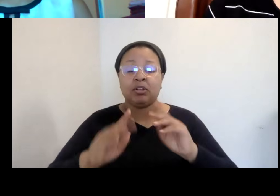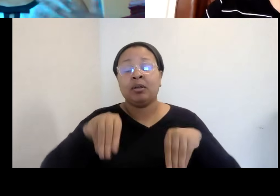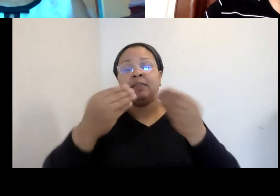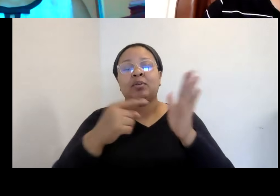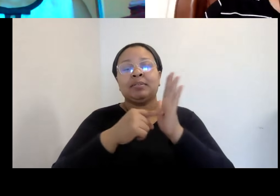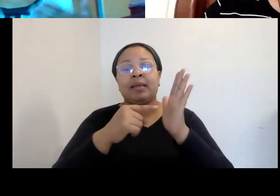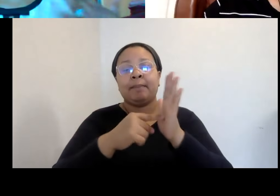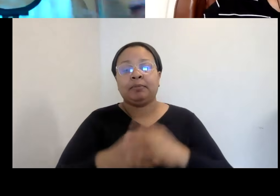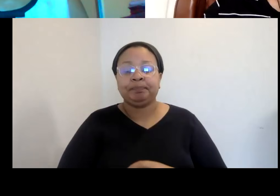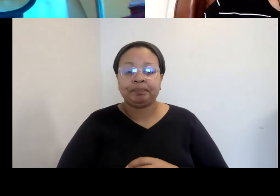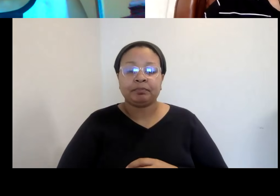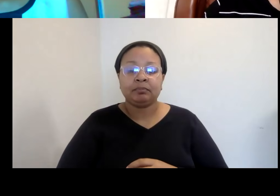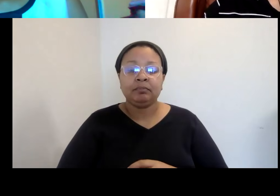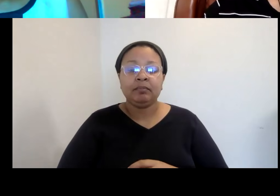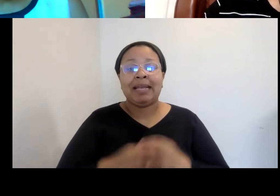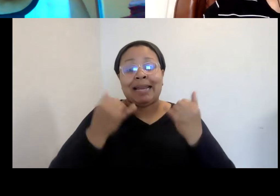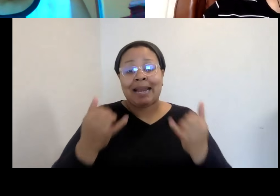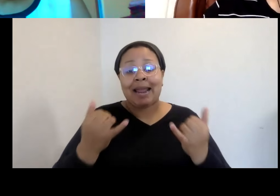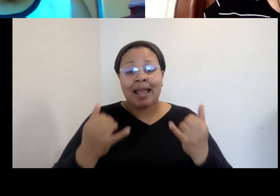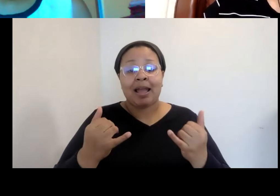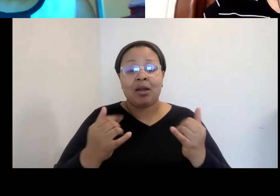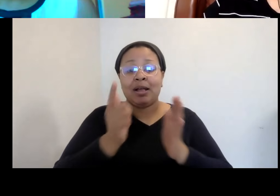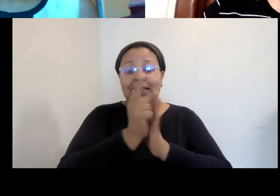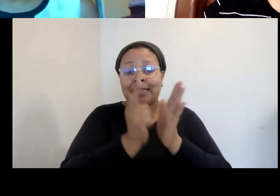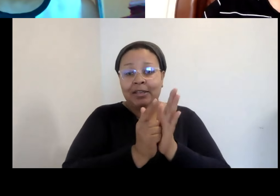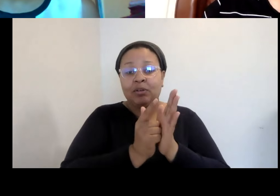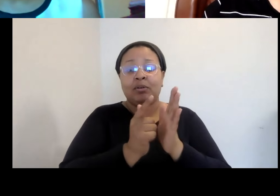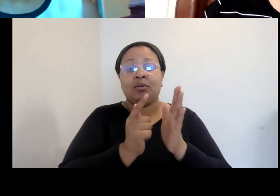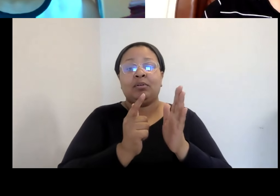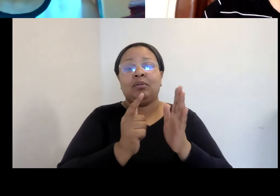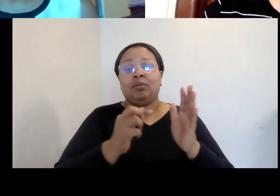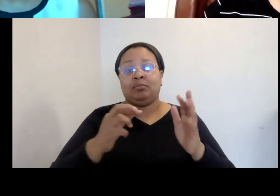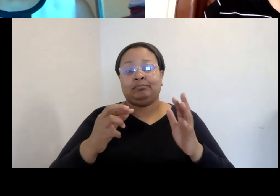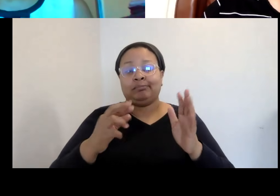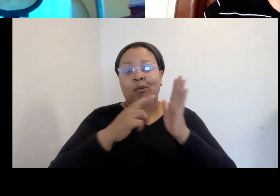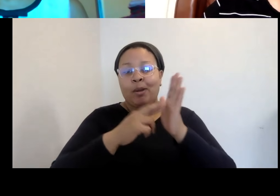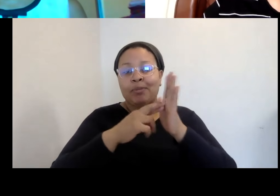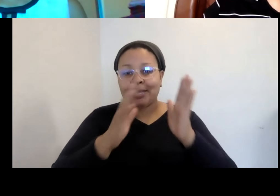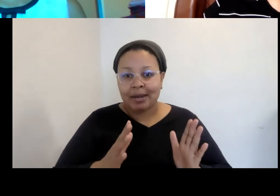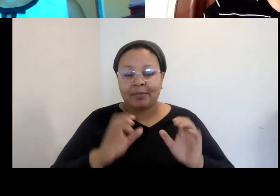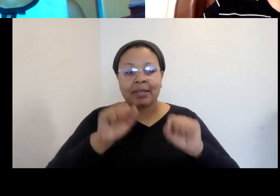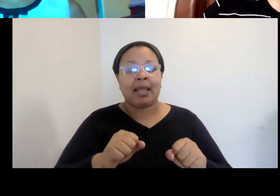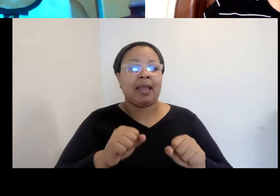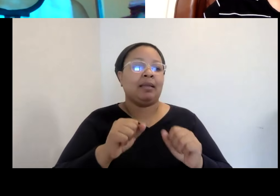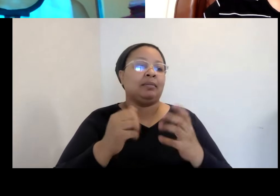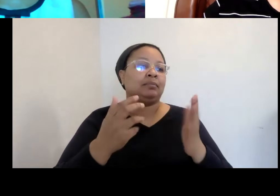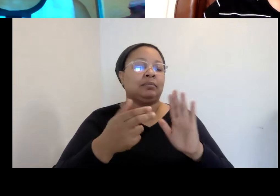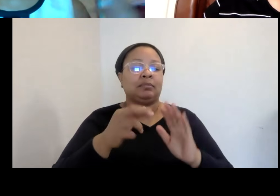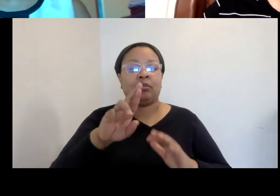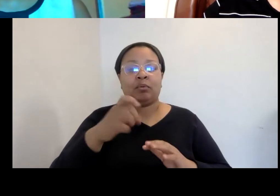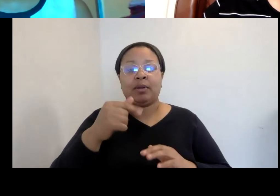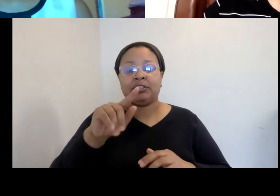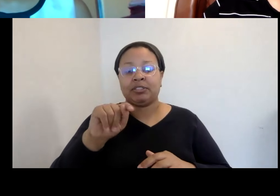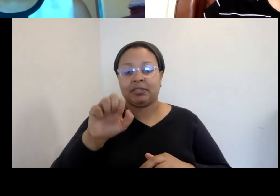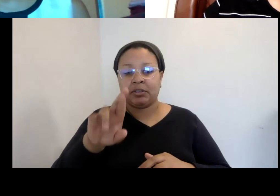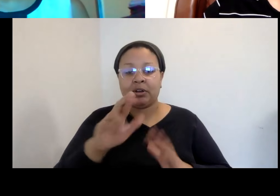now, typically only authorized legal representatives are able to administer an account for an individual. So that's parent,